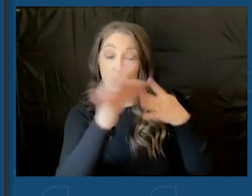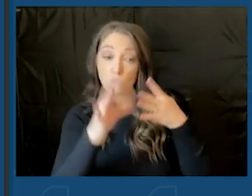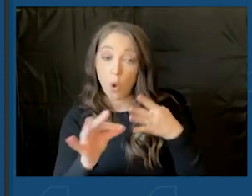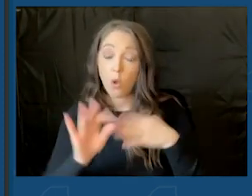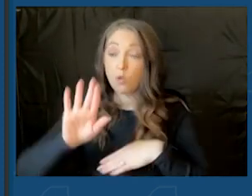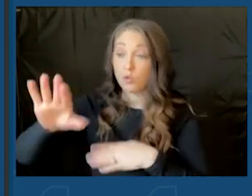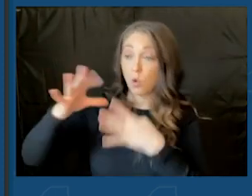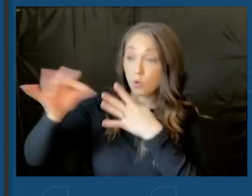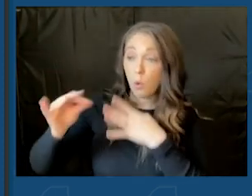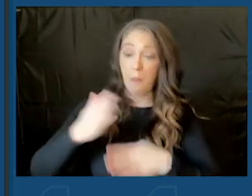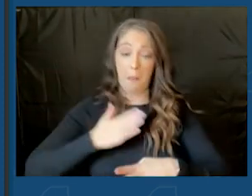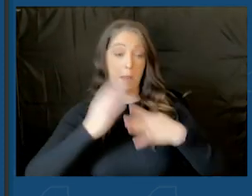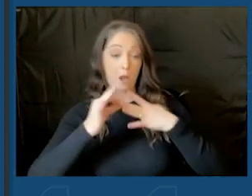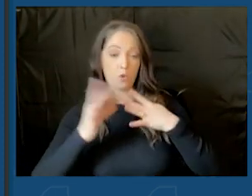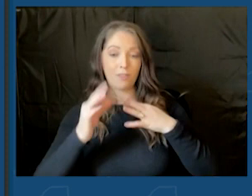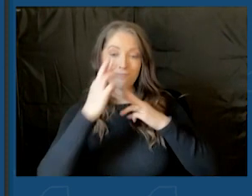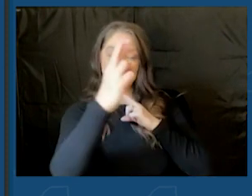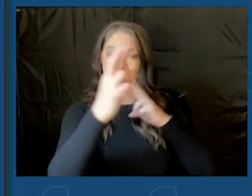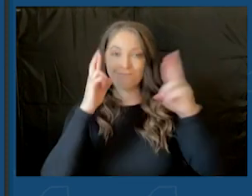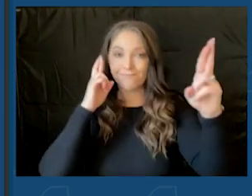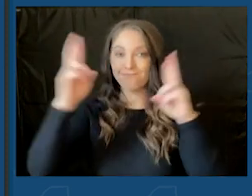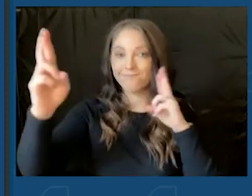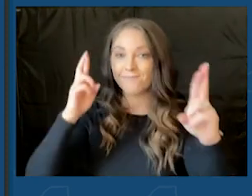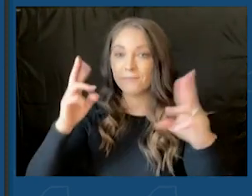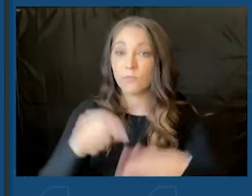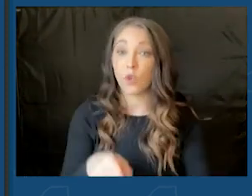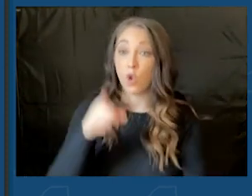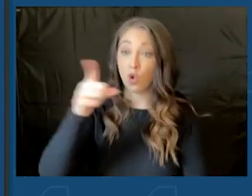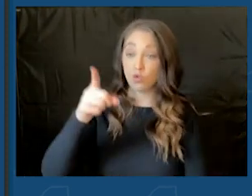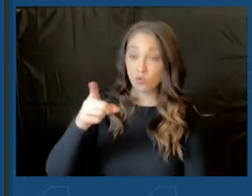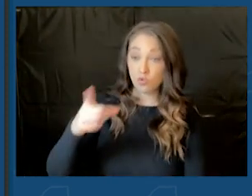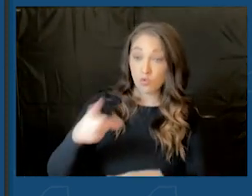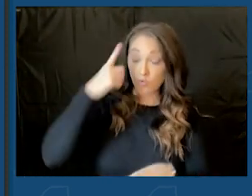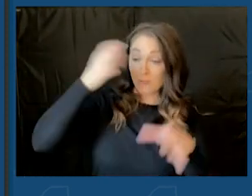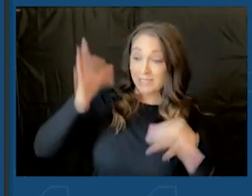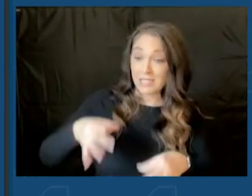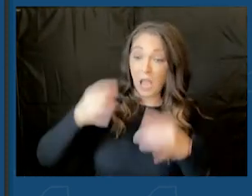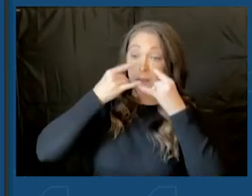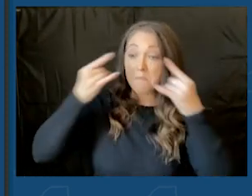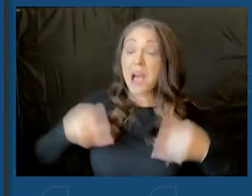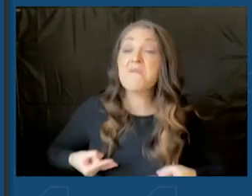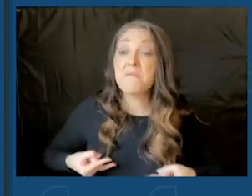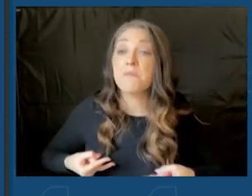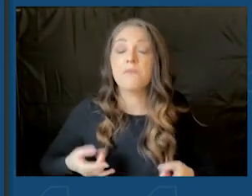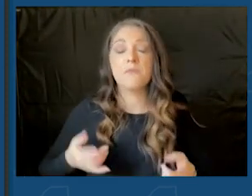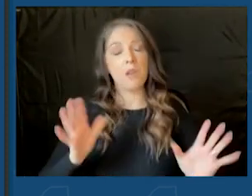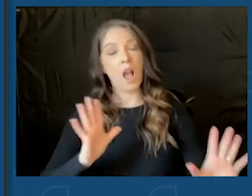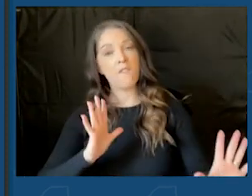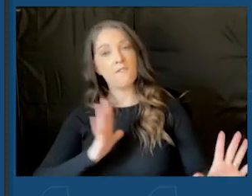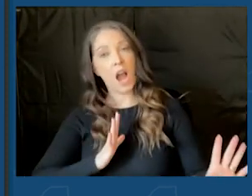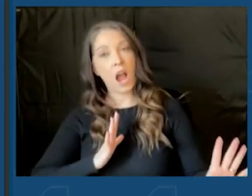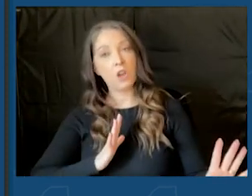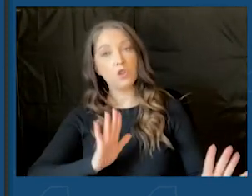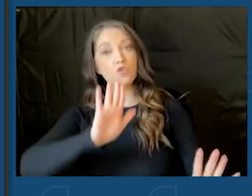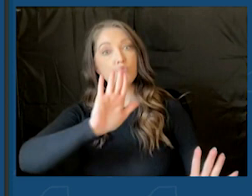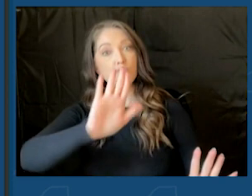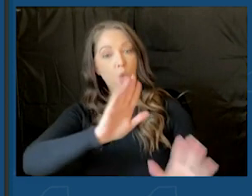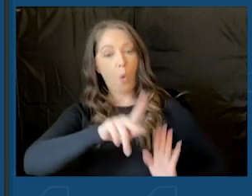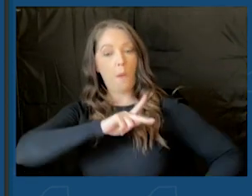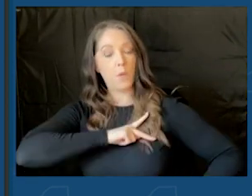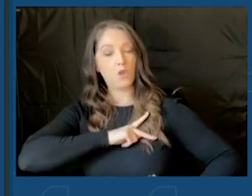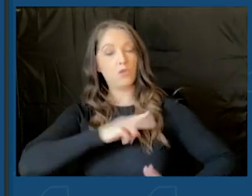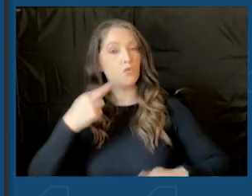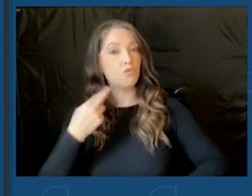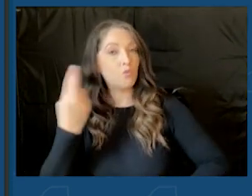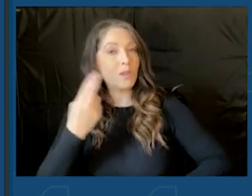is you choose not to have a mask. That is your personal decision. You'll do your own personal risk assessment of who you're exposed